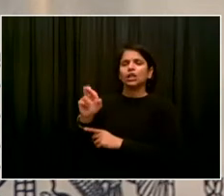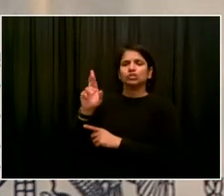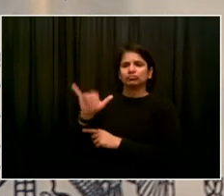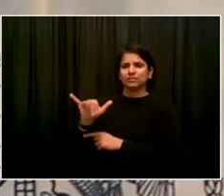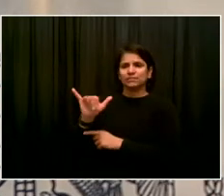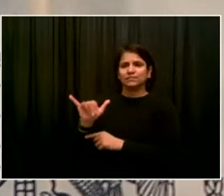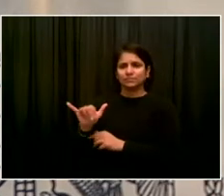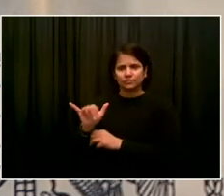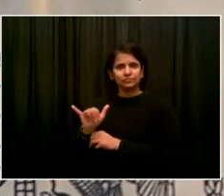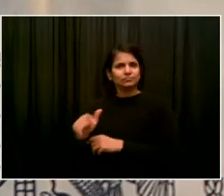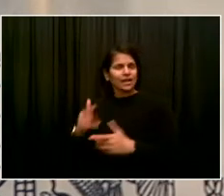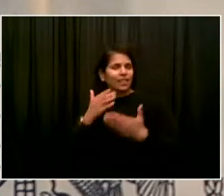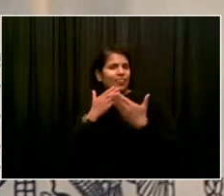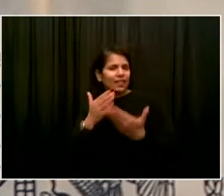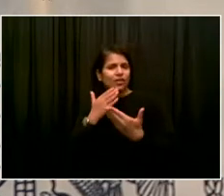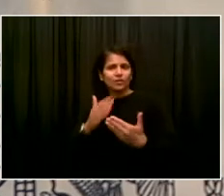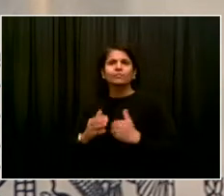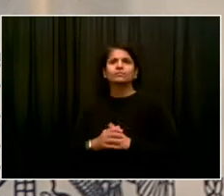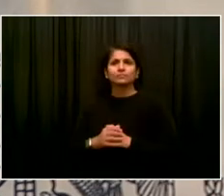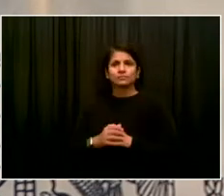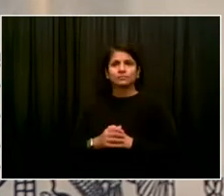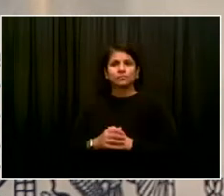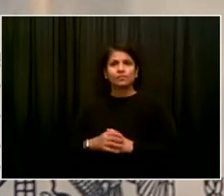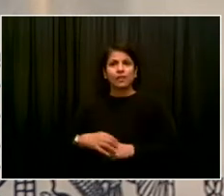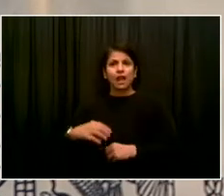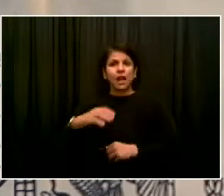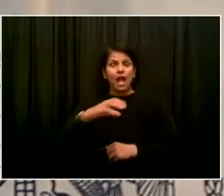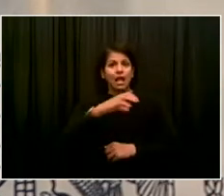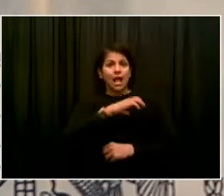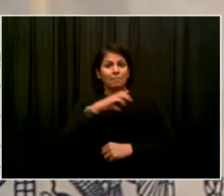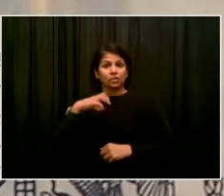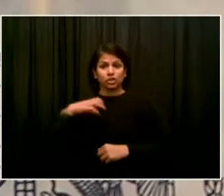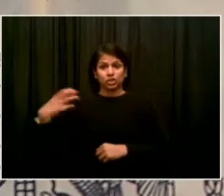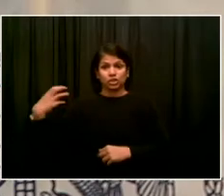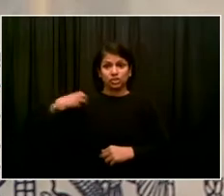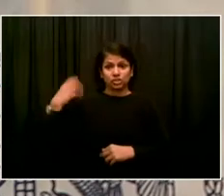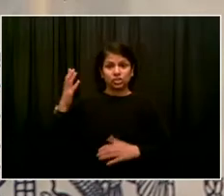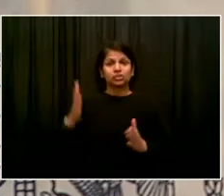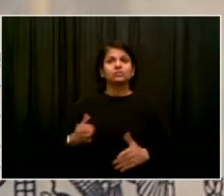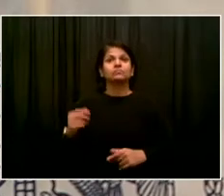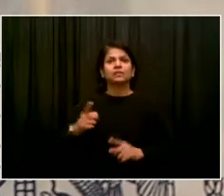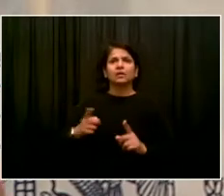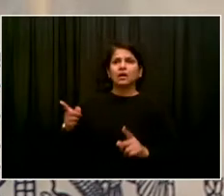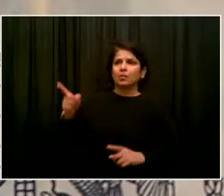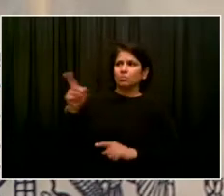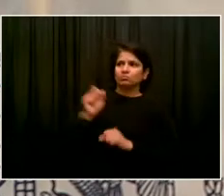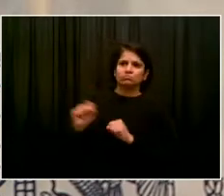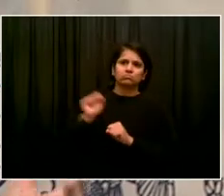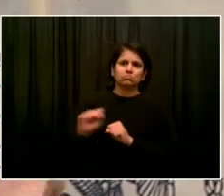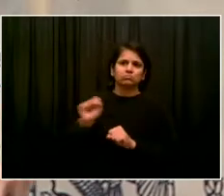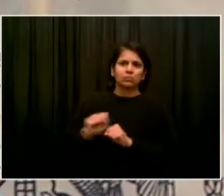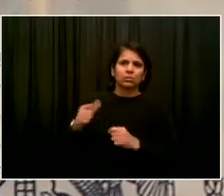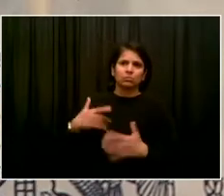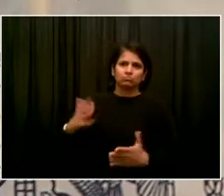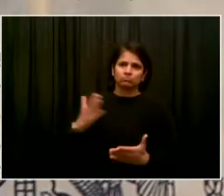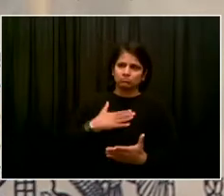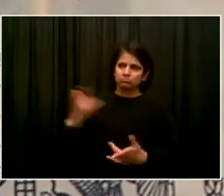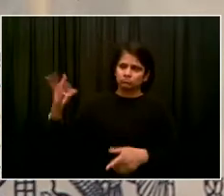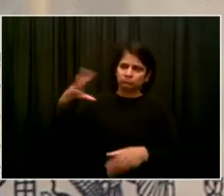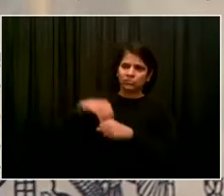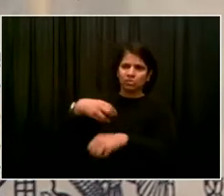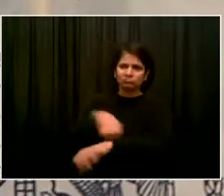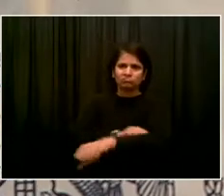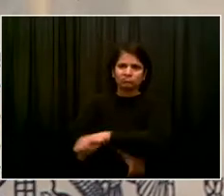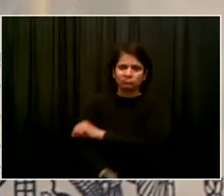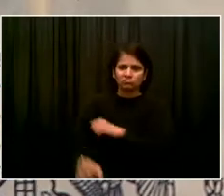The commissioners, the folks that I named, put their entire heart and soul for months and months. They went out and listened to the people of the city. They looked at the history. They listened to all